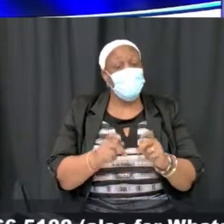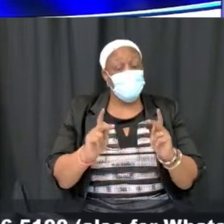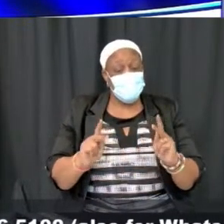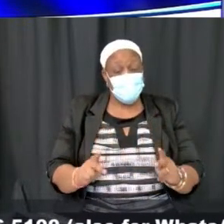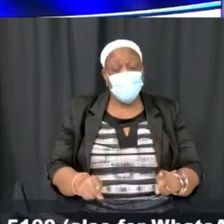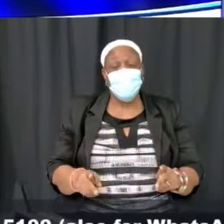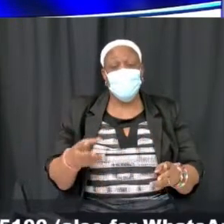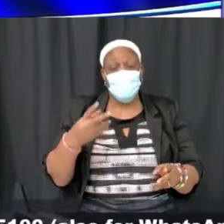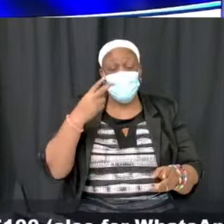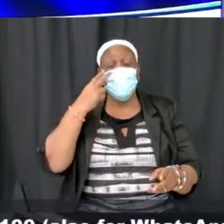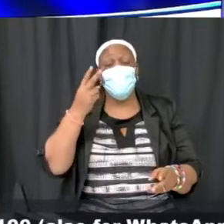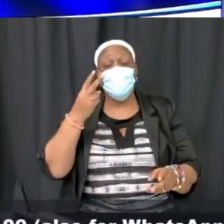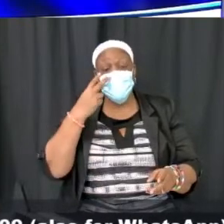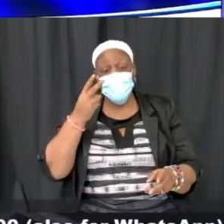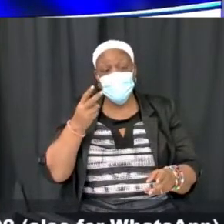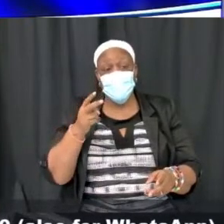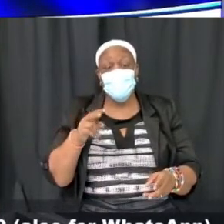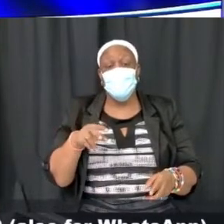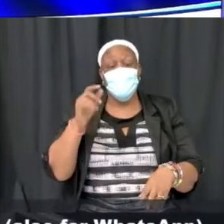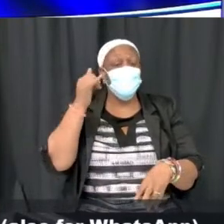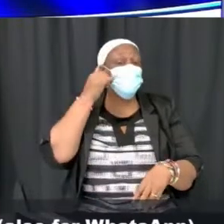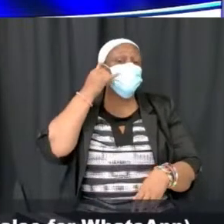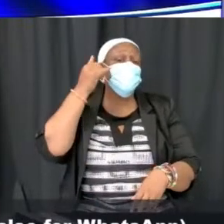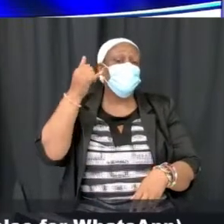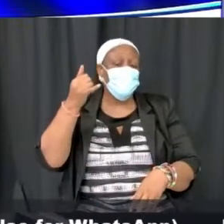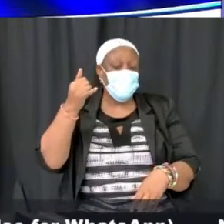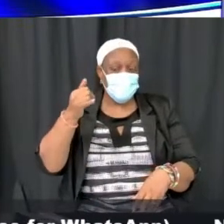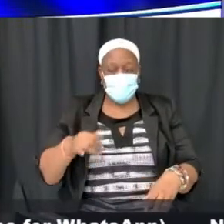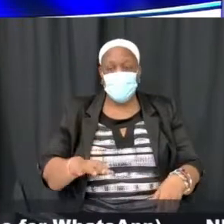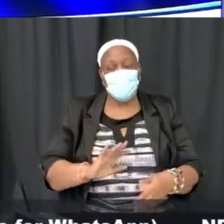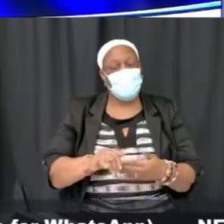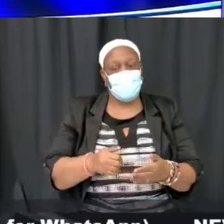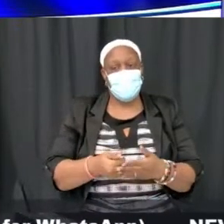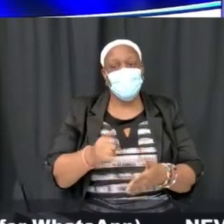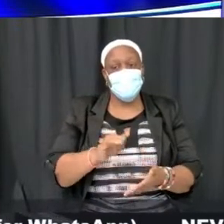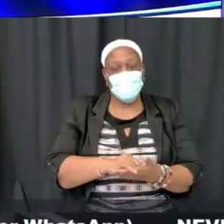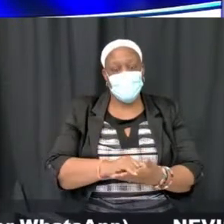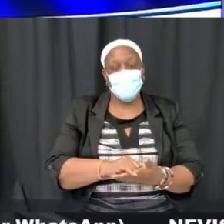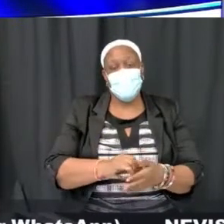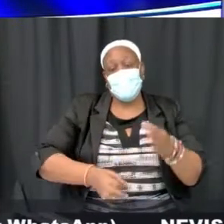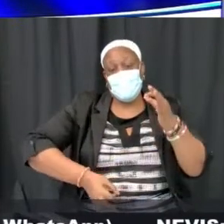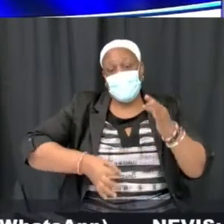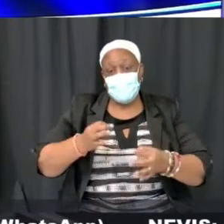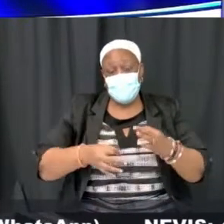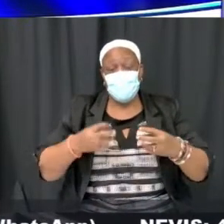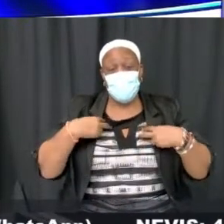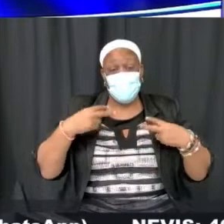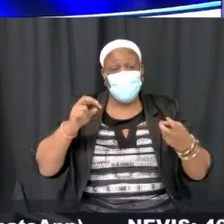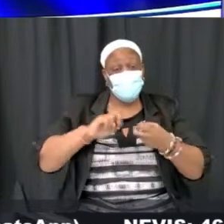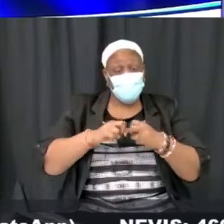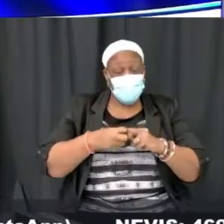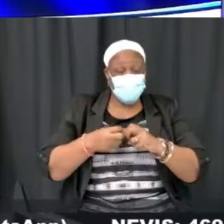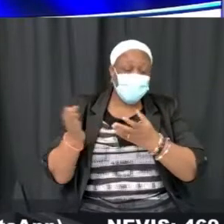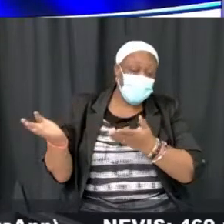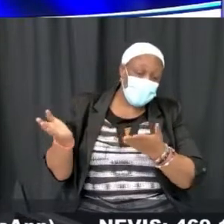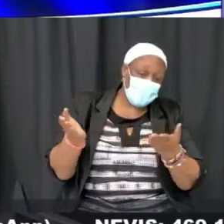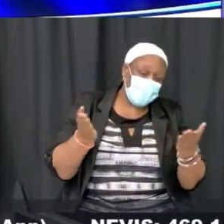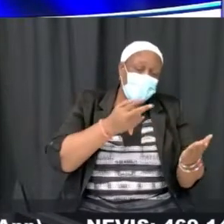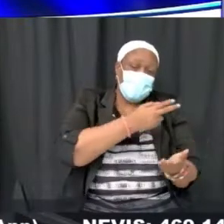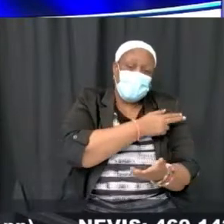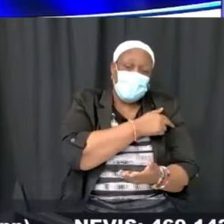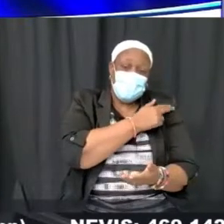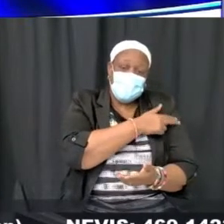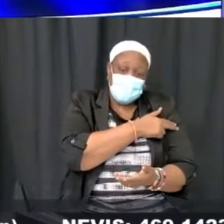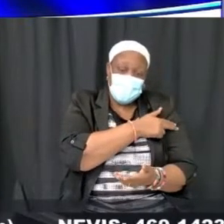biomarkers, x-rays, tests. Once stable, they are transferred back home. Those who require